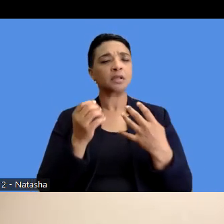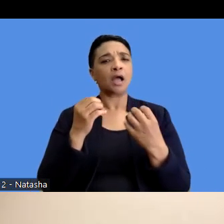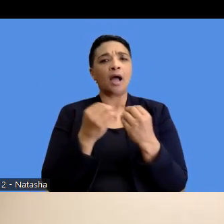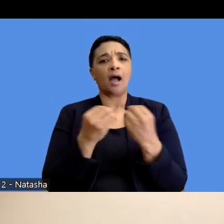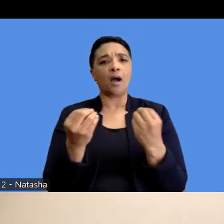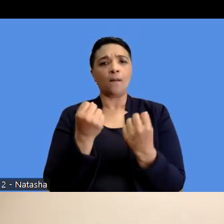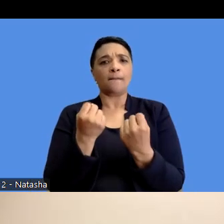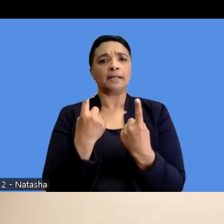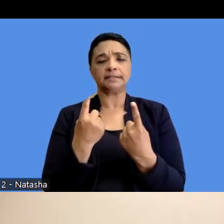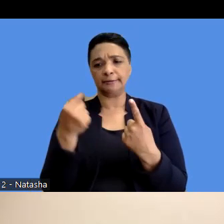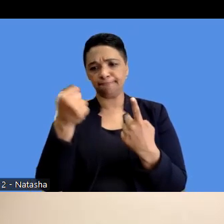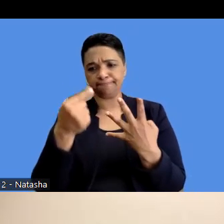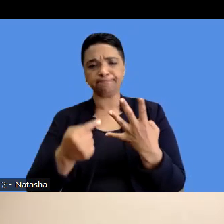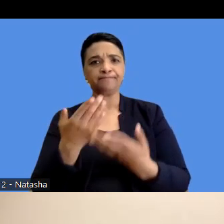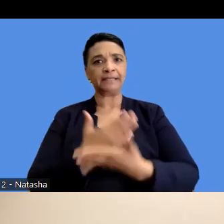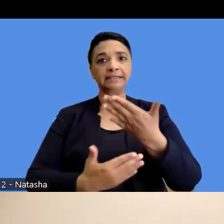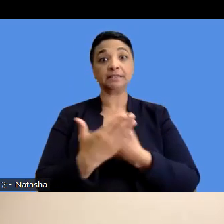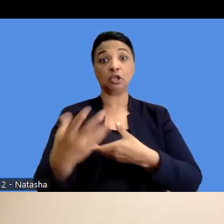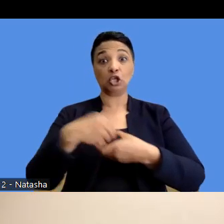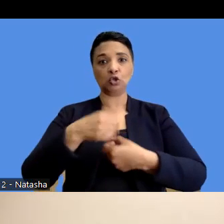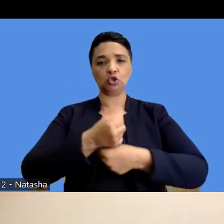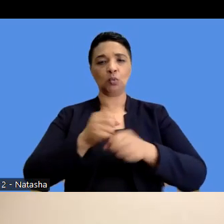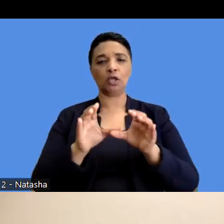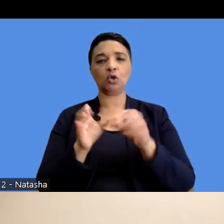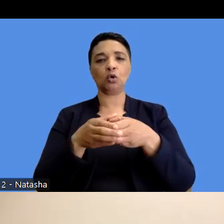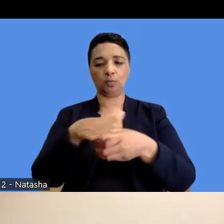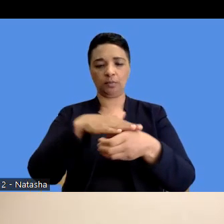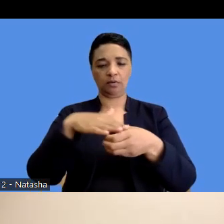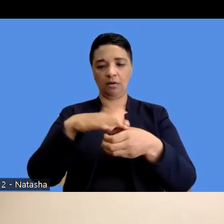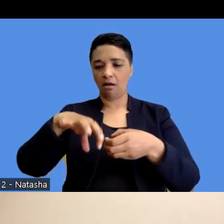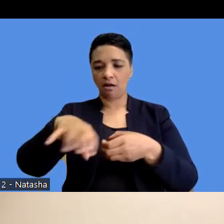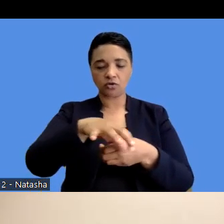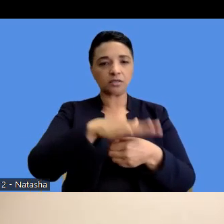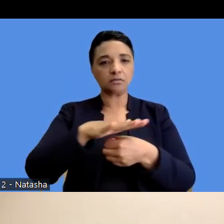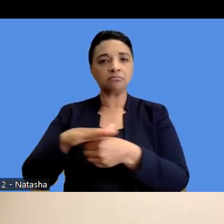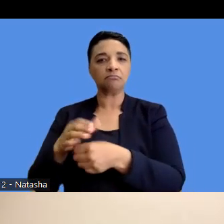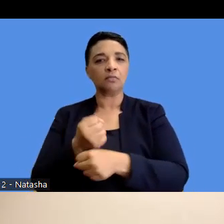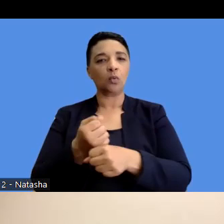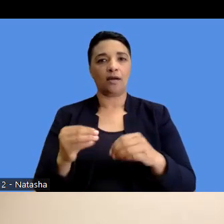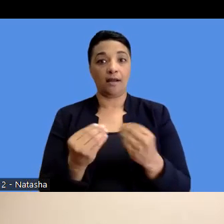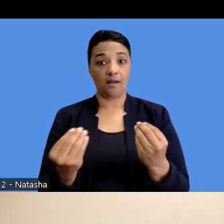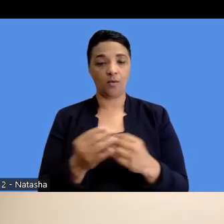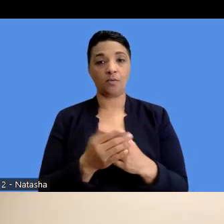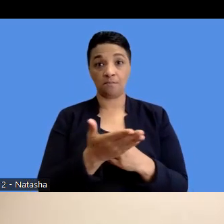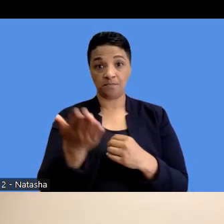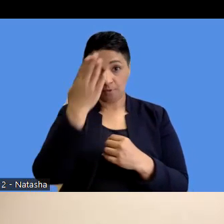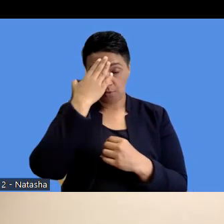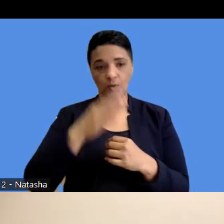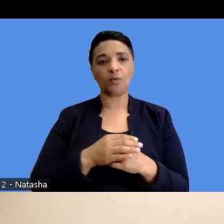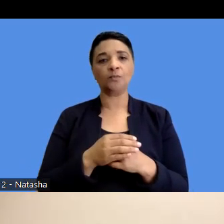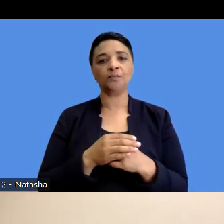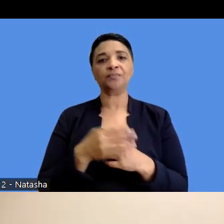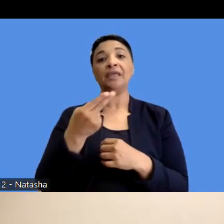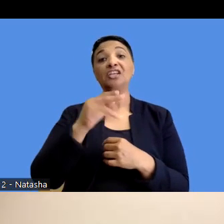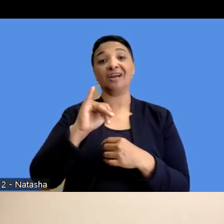of the disability inclusion working group at country levels. We all know that HI massively